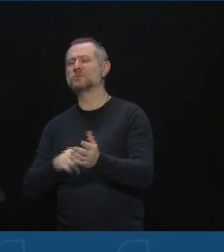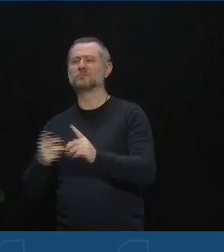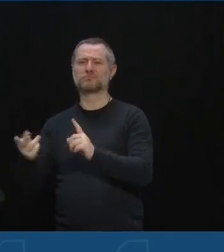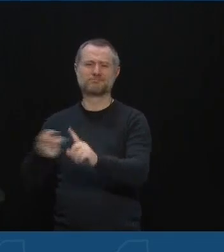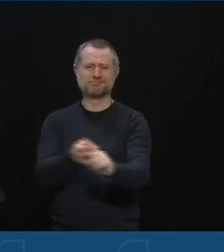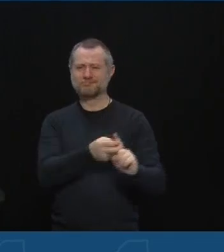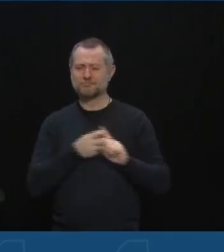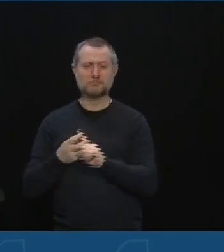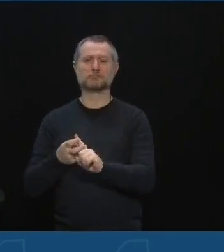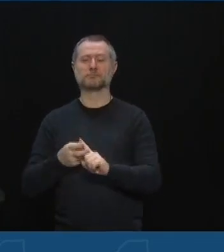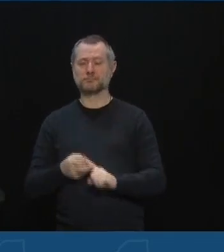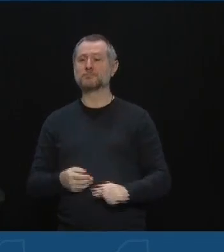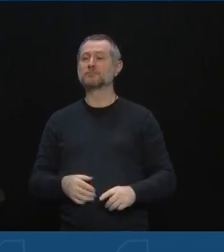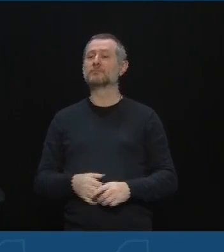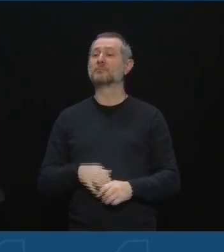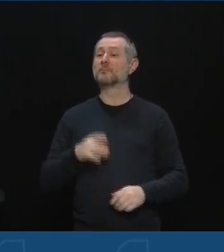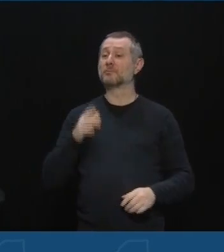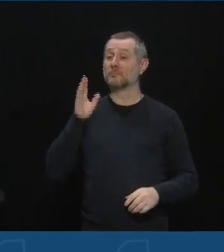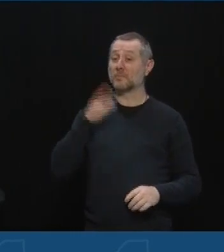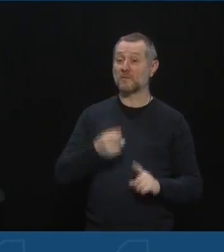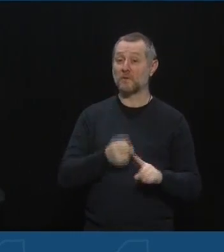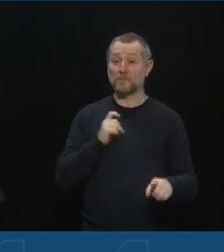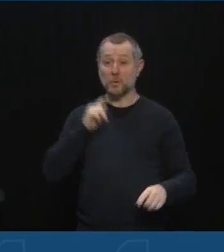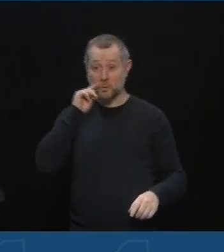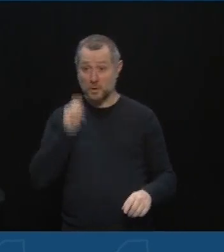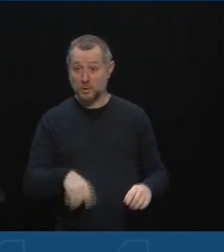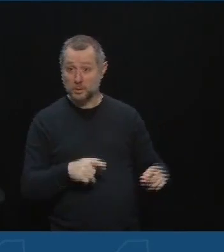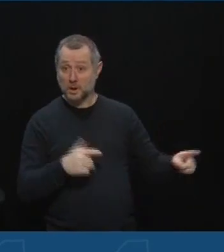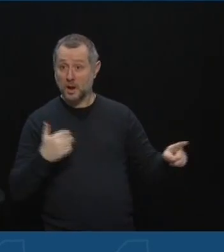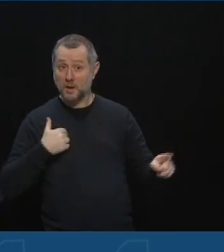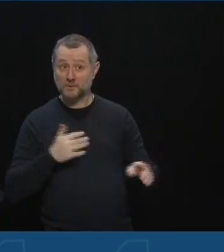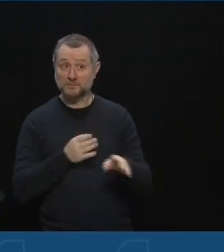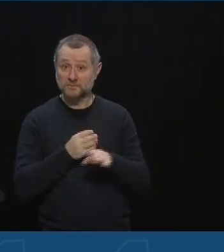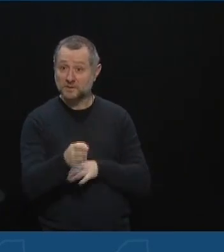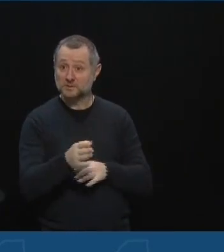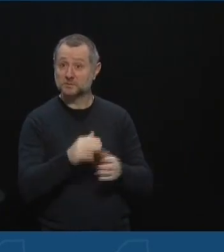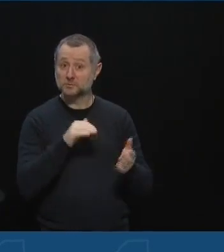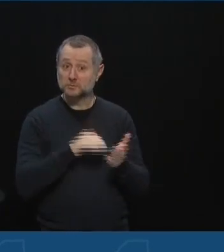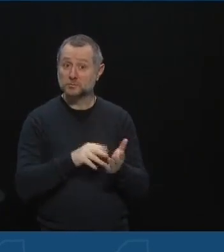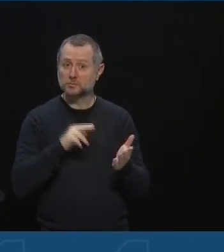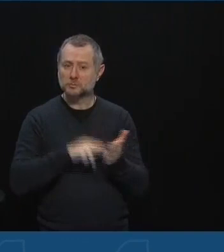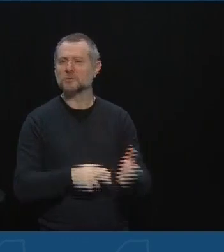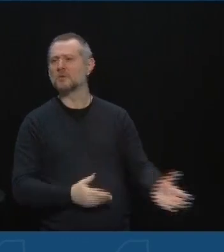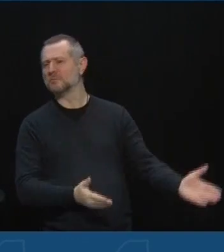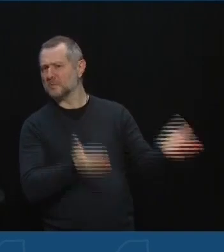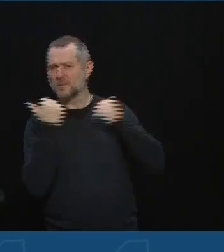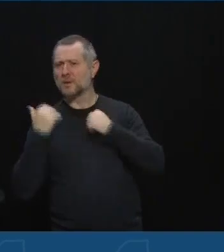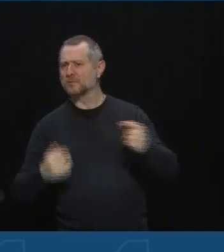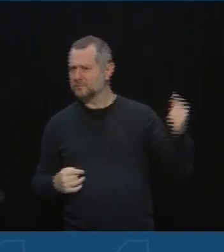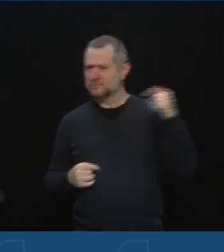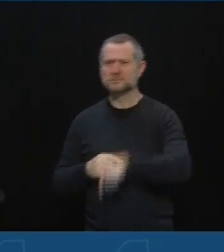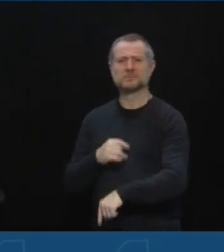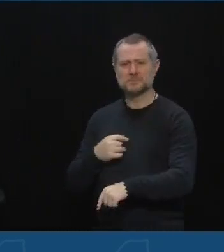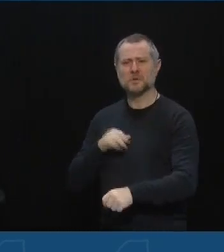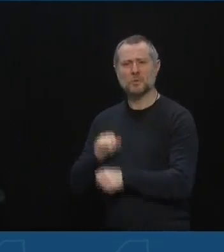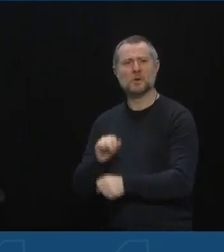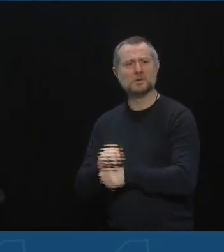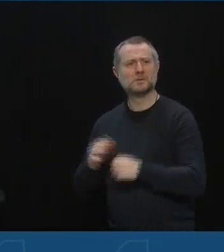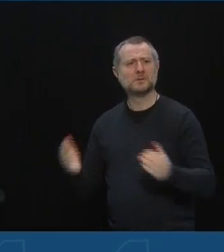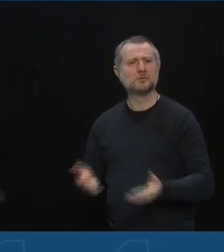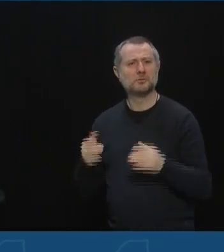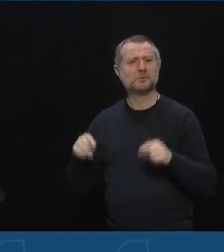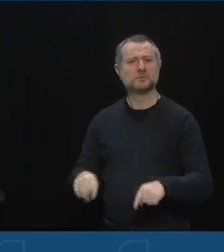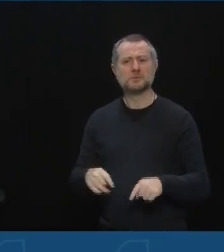in from Ukraine, if they want to, if they have a nursing degree, they can work with us. You know, let's bring them here. Let's bring them from all over and reduce